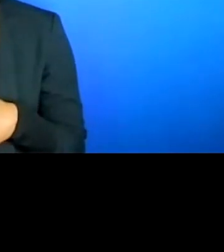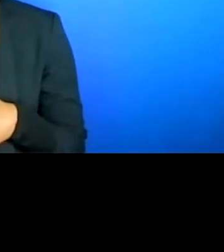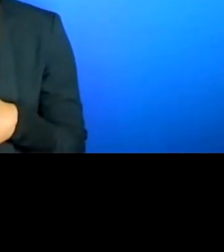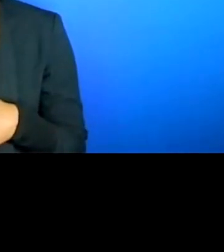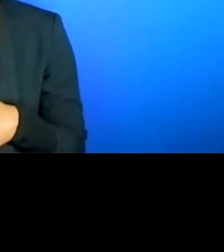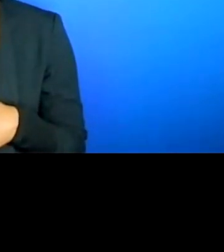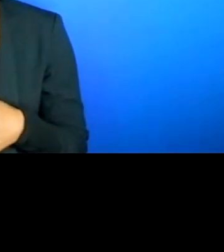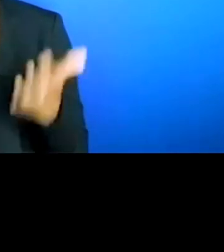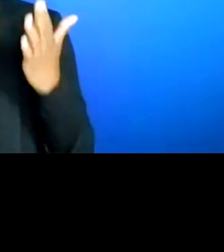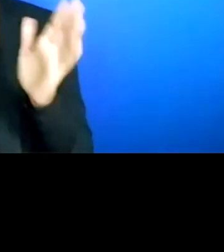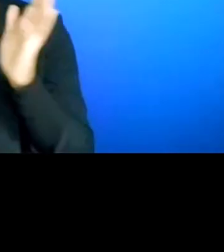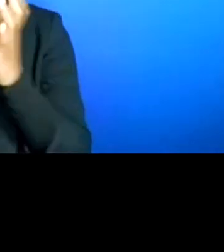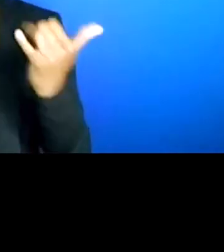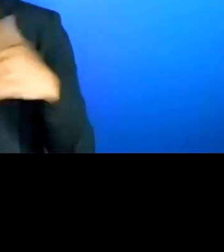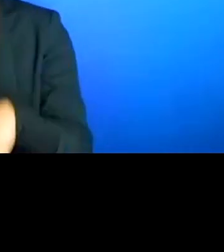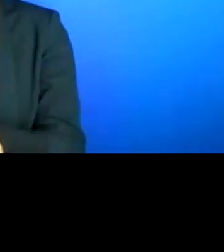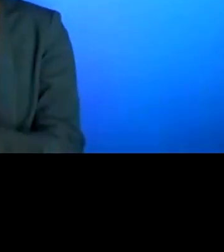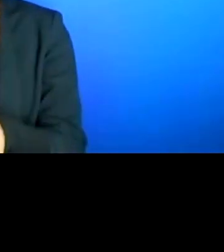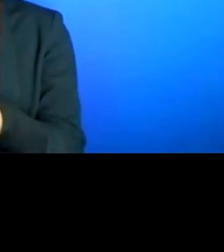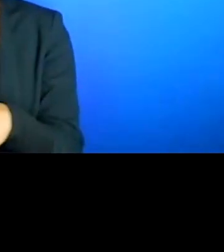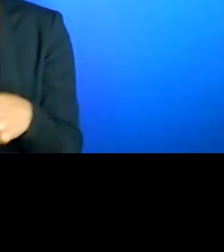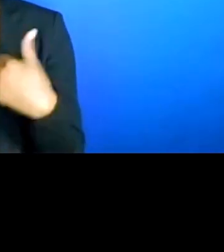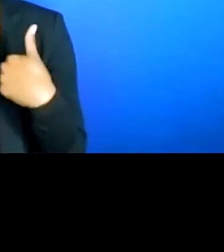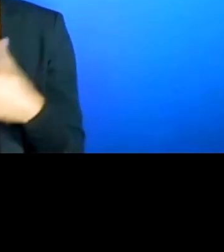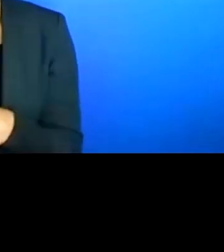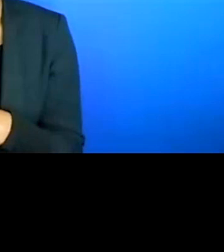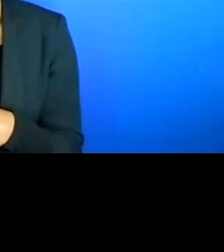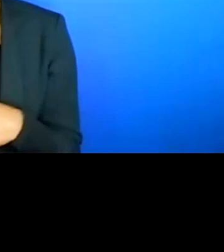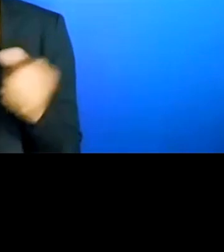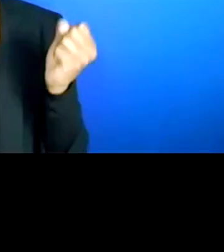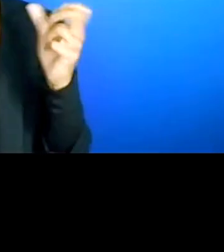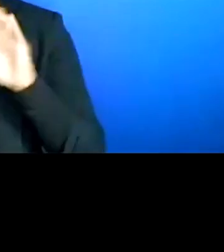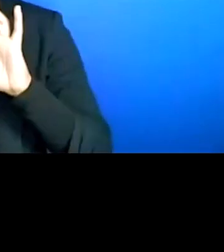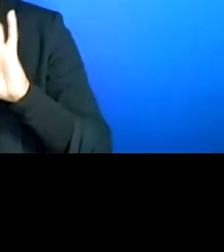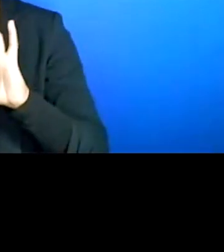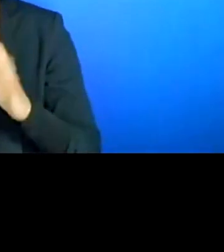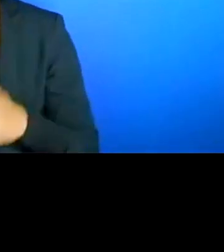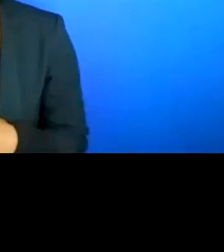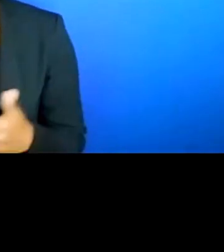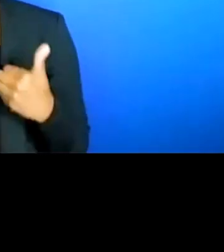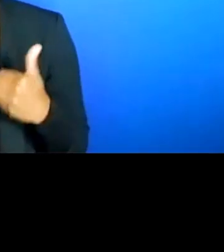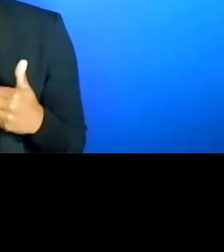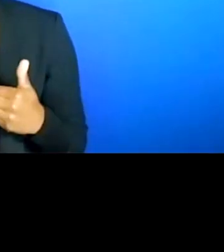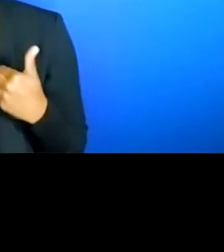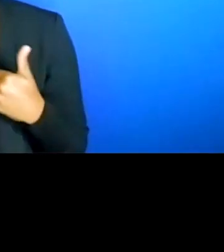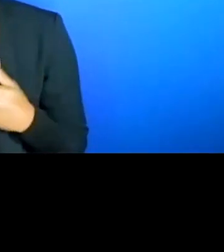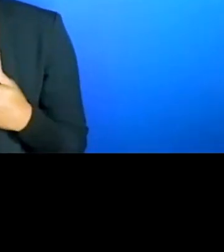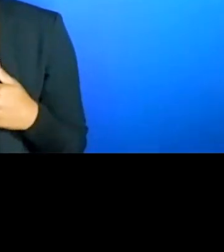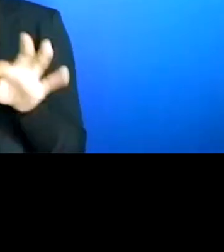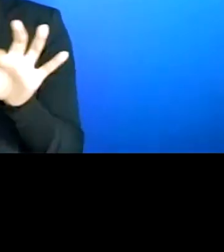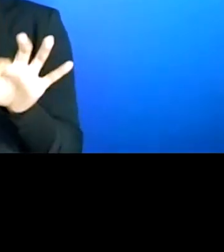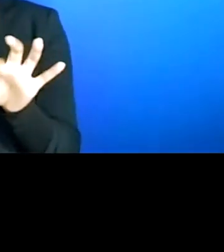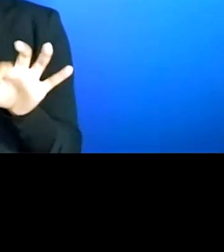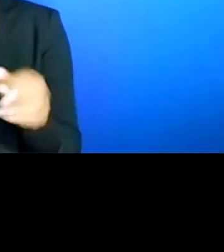As you may notice today that we are using, we have American Sign Language interpreters, and we have closed captioning services that are